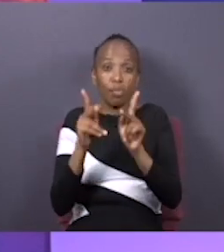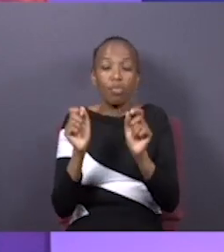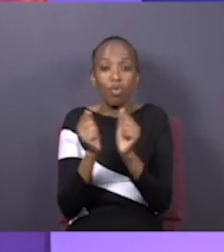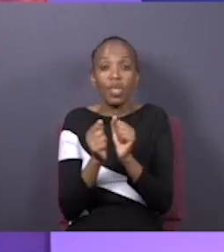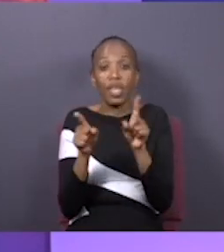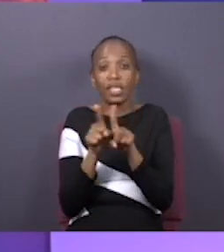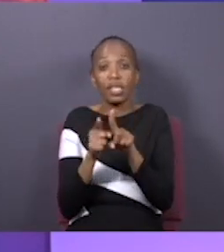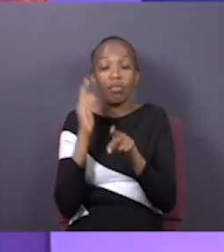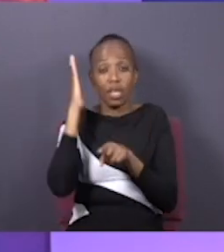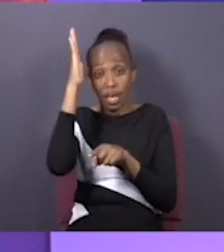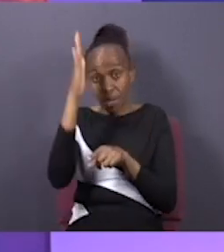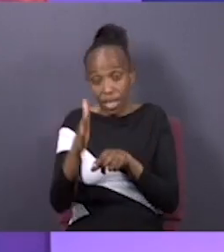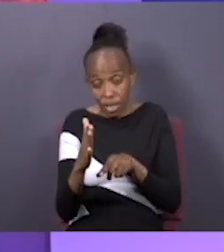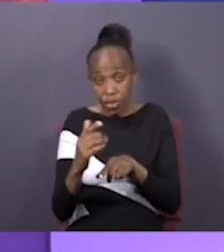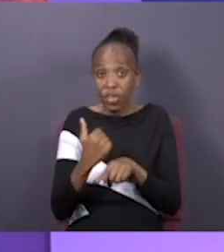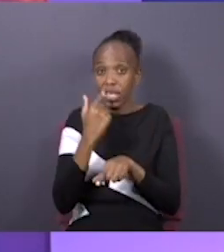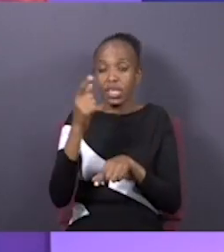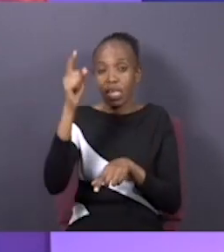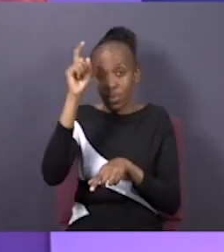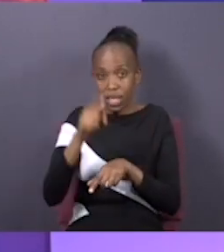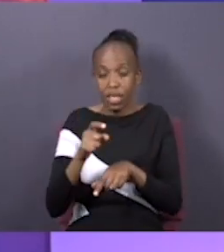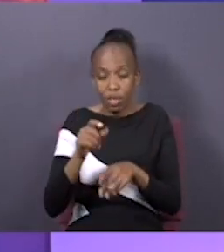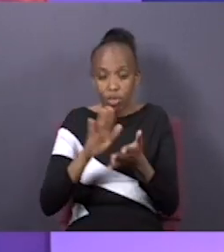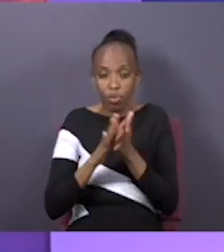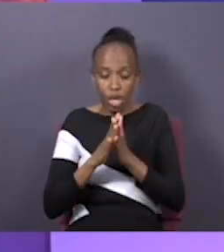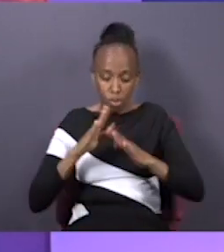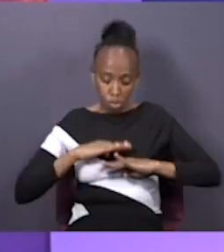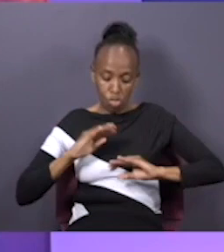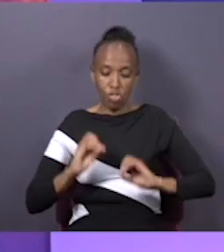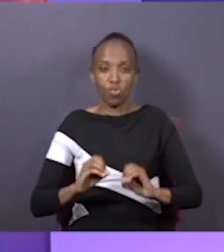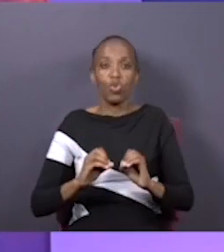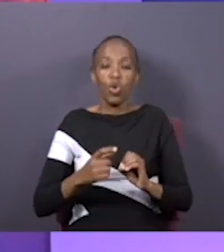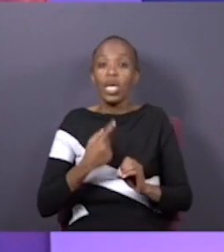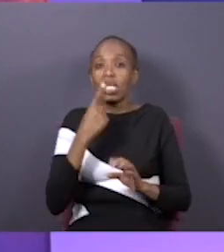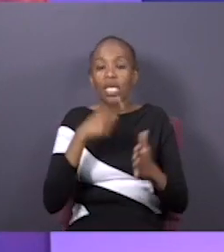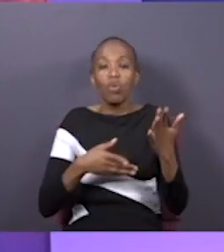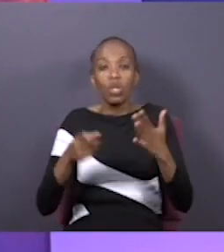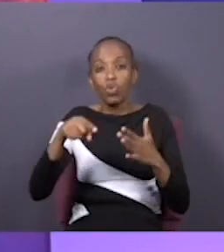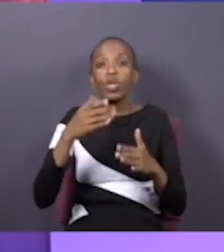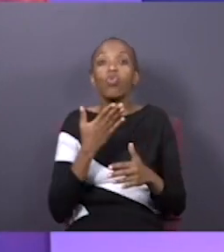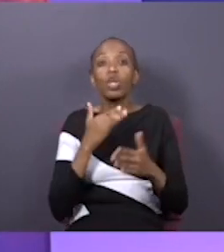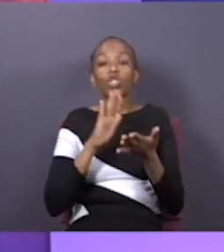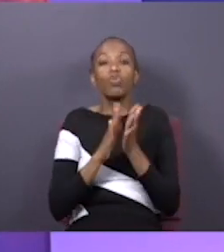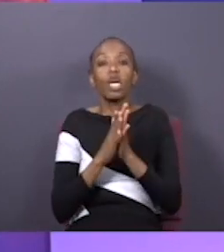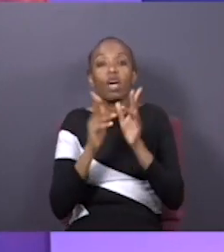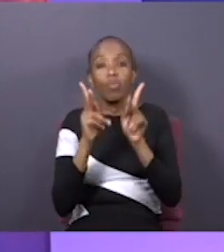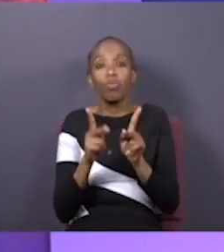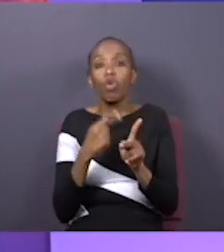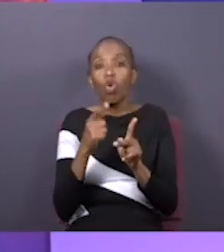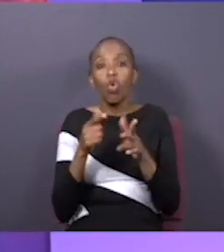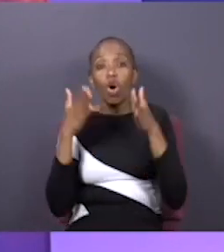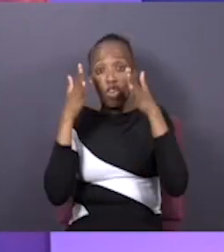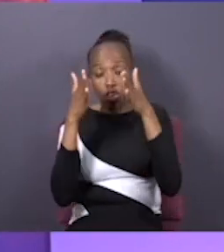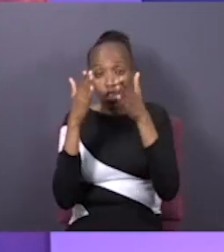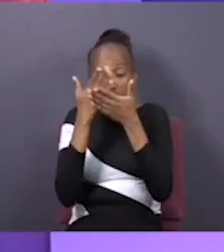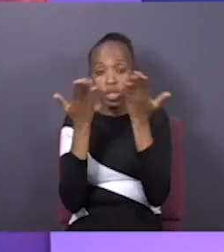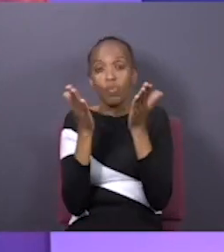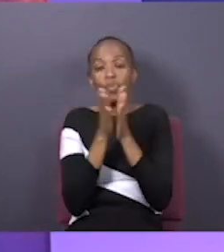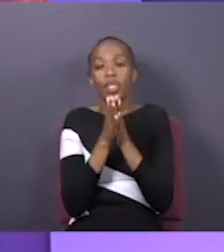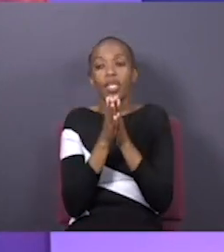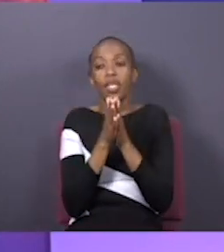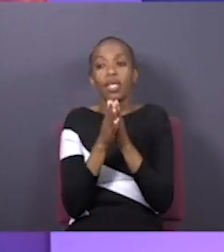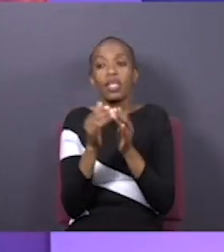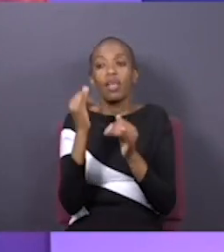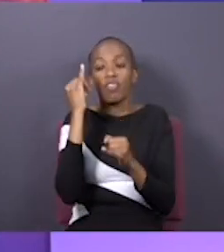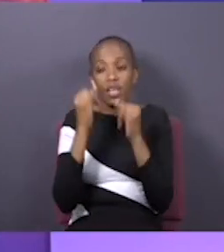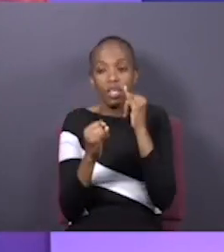the same direction. We are saying we need to be dissatisfied. We have said that we want to be people that are devoted to something. In